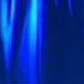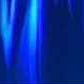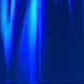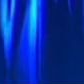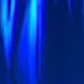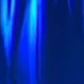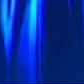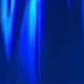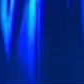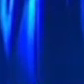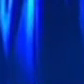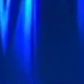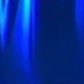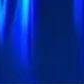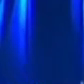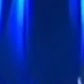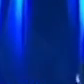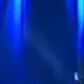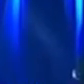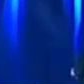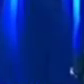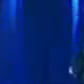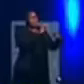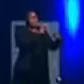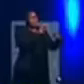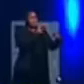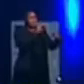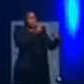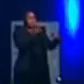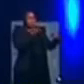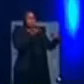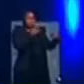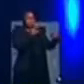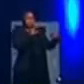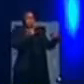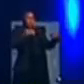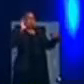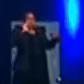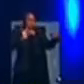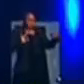Plus ne-Patriotic Alliance nazo zilitholile isekelo kuleli khetho lanonyaka.